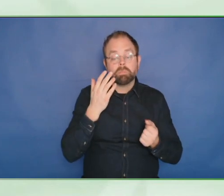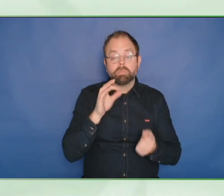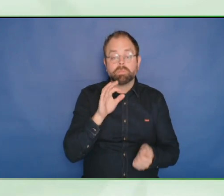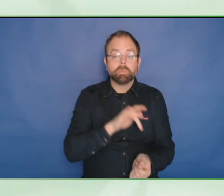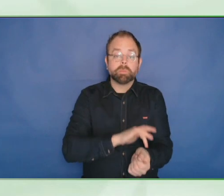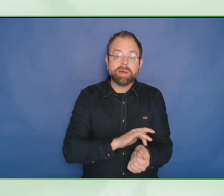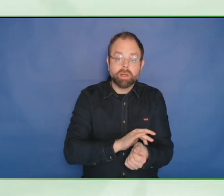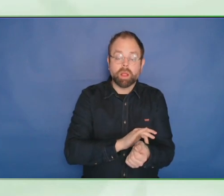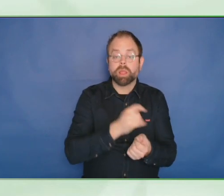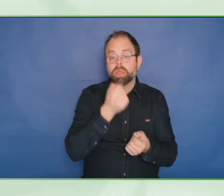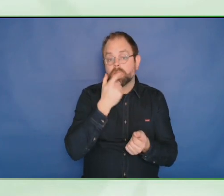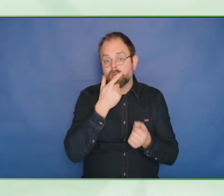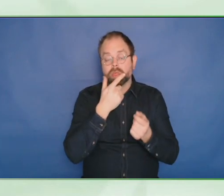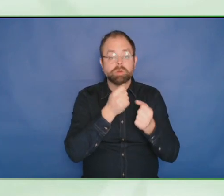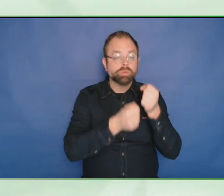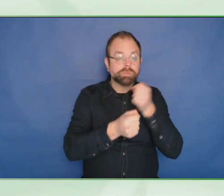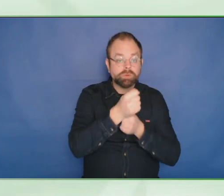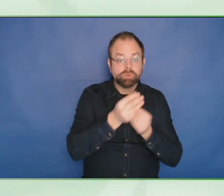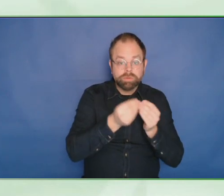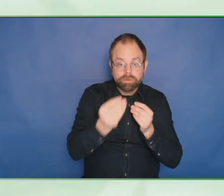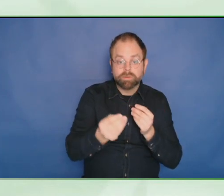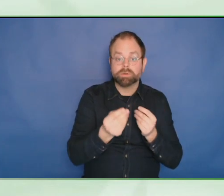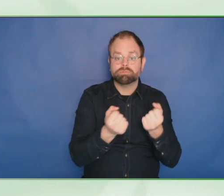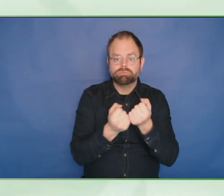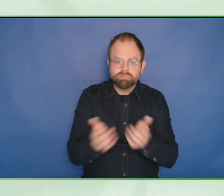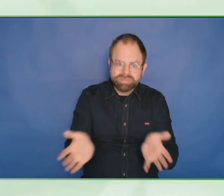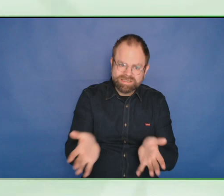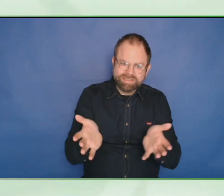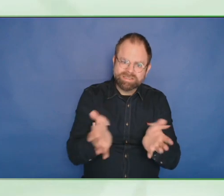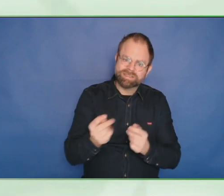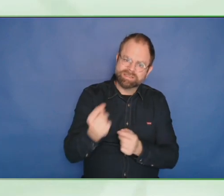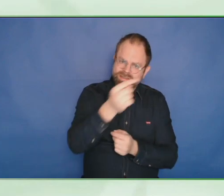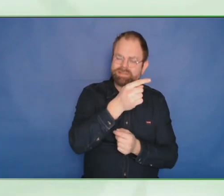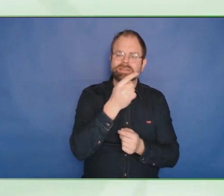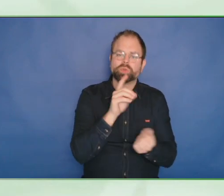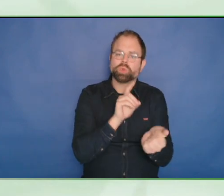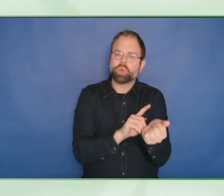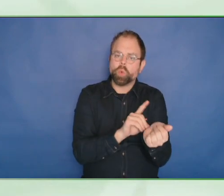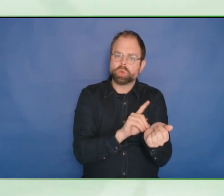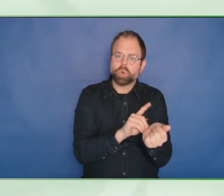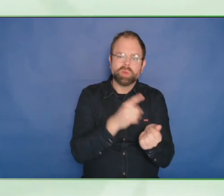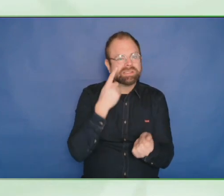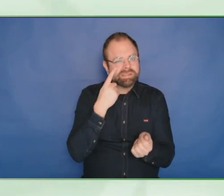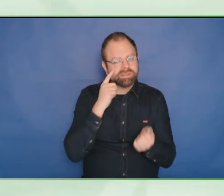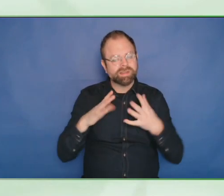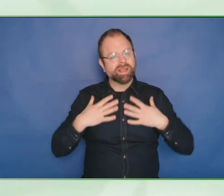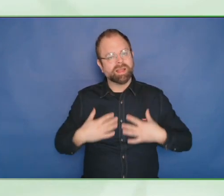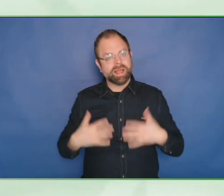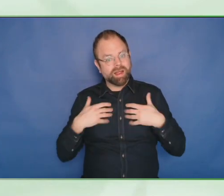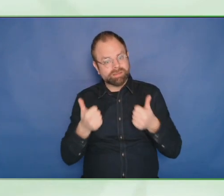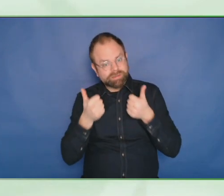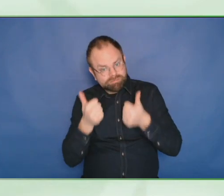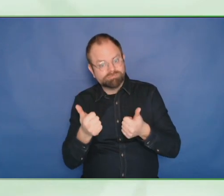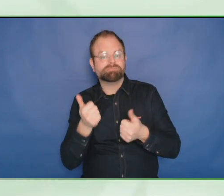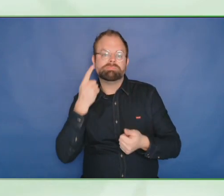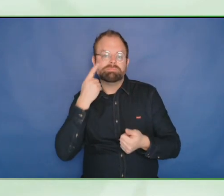we work on raising awareness for women with disabilities to take care of themselves and stay